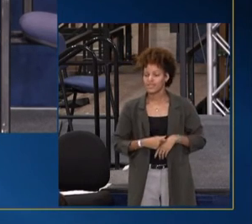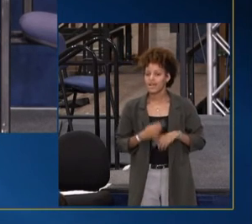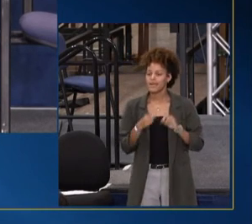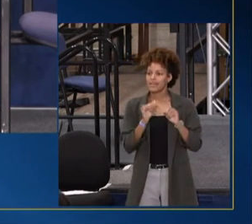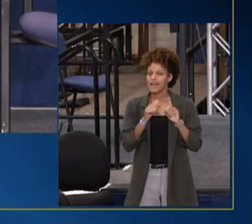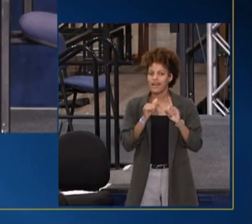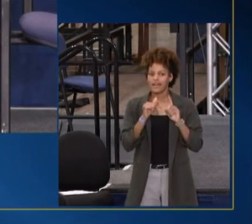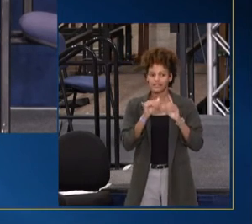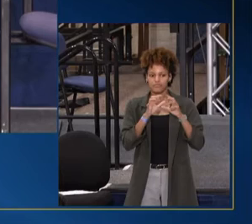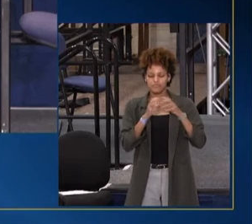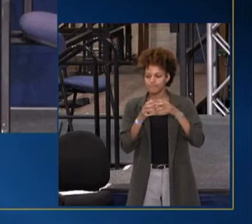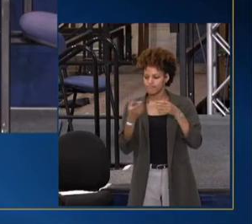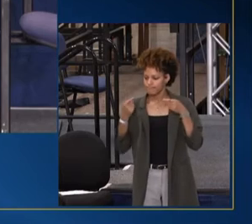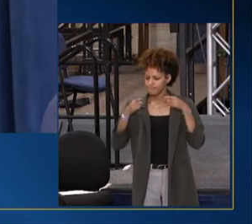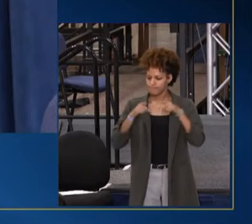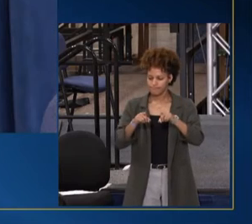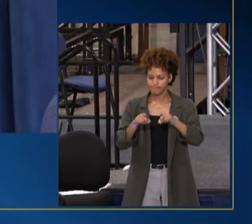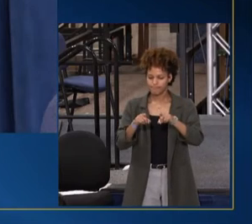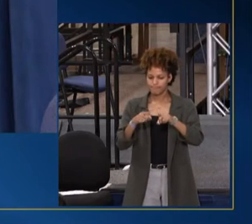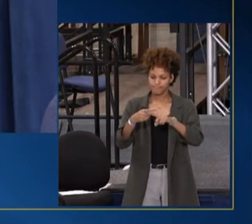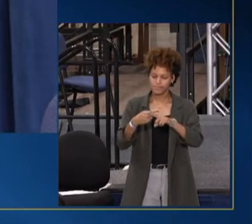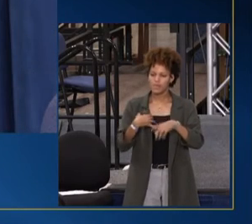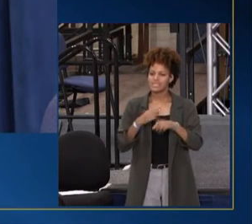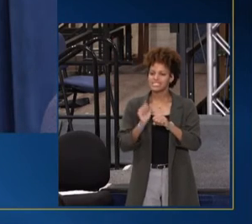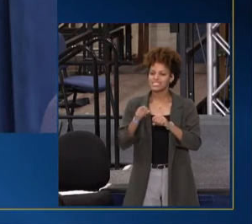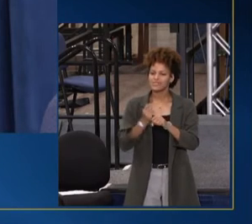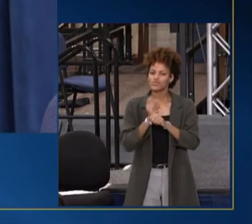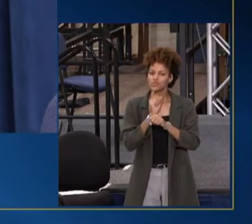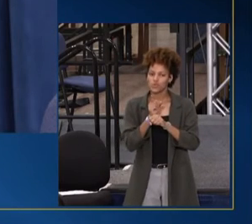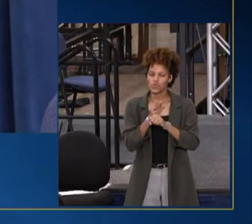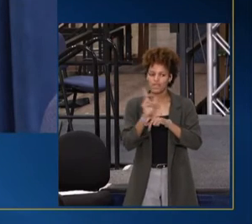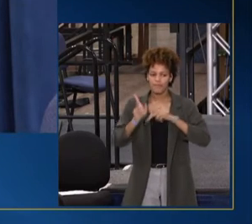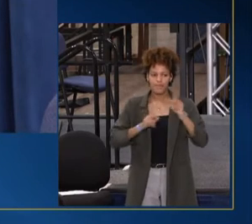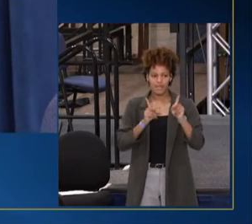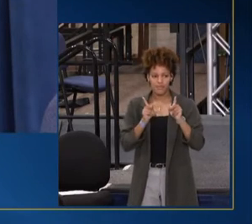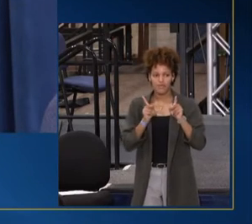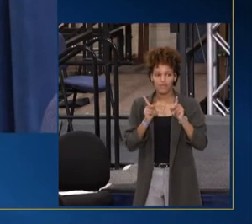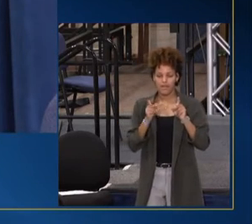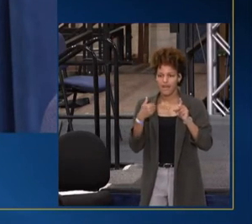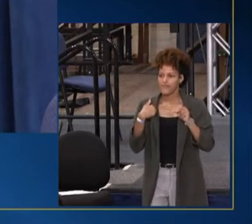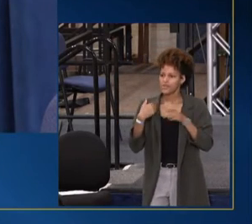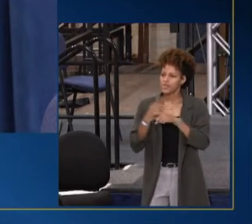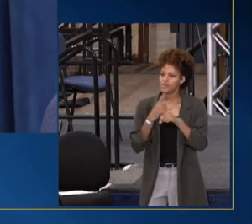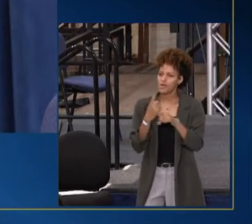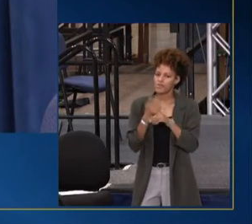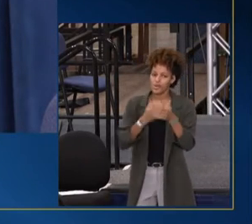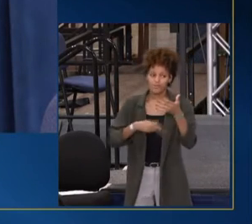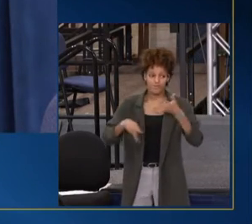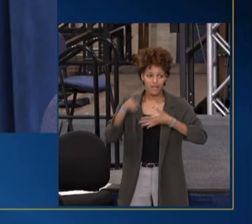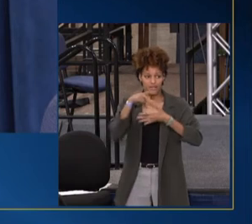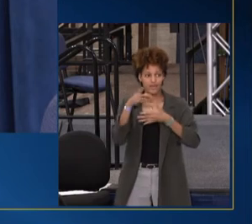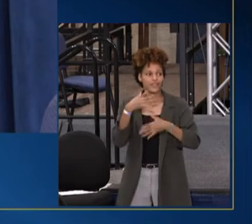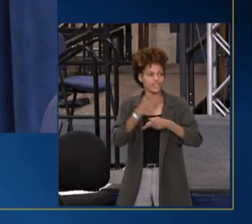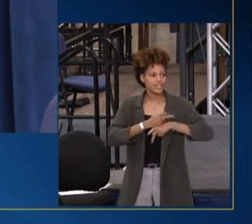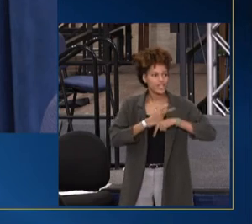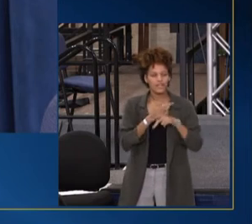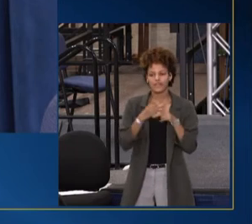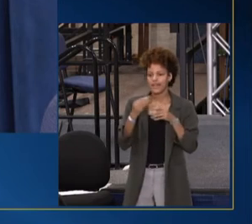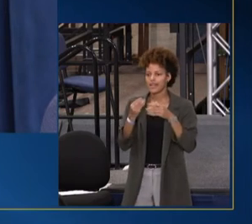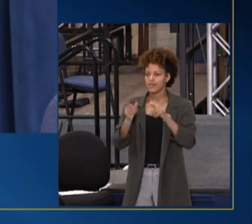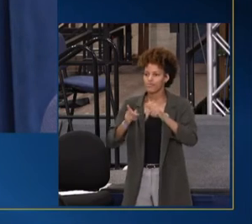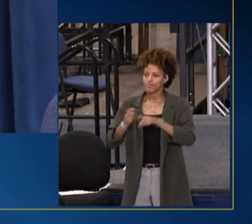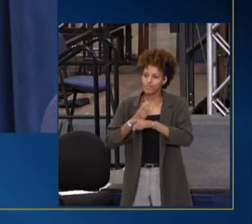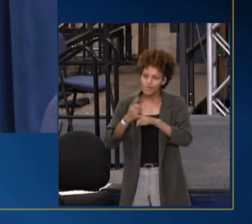that intersection, though, we have to make sure that people get the proper primary care, get the proper healthcare